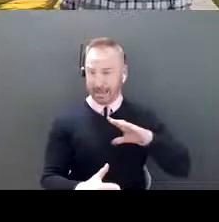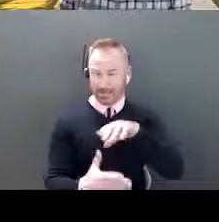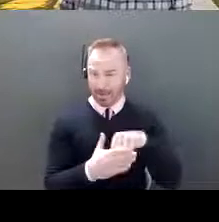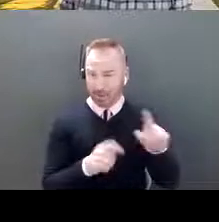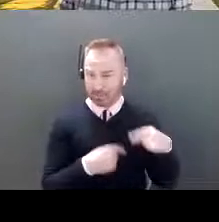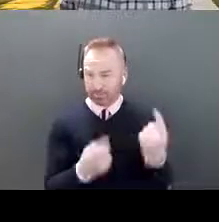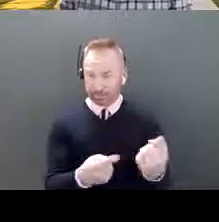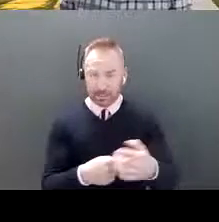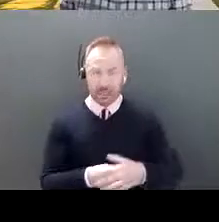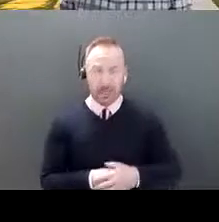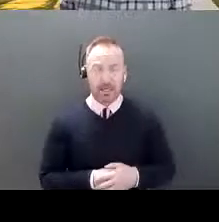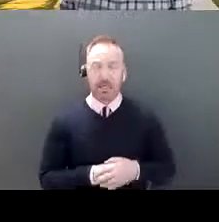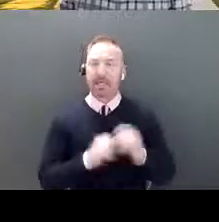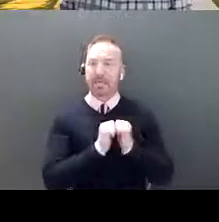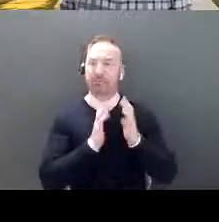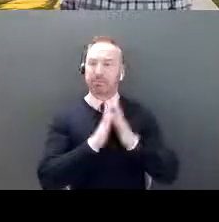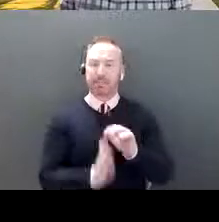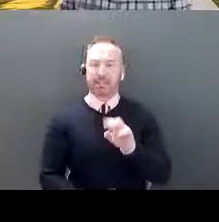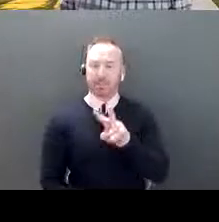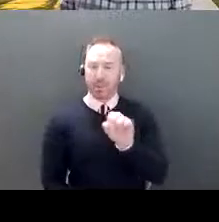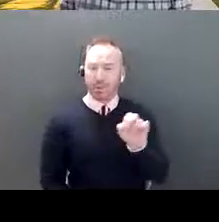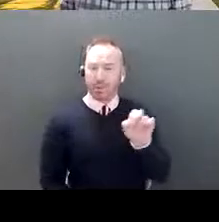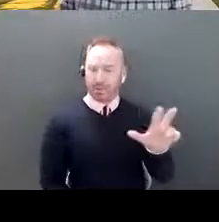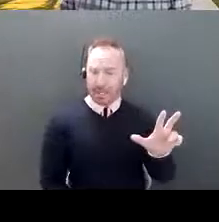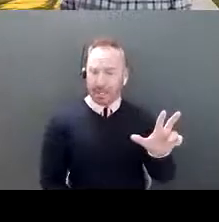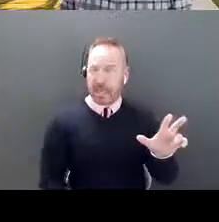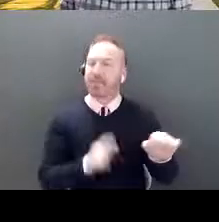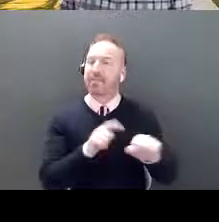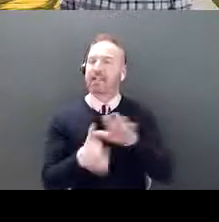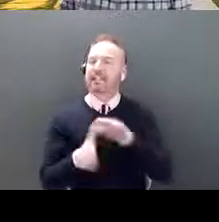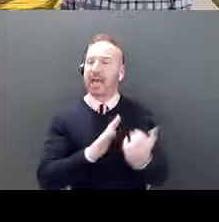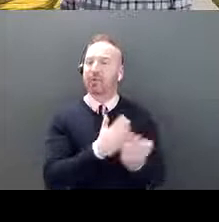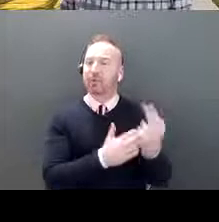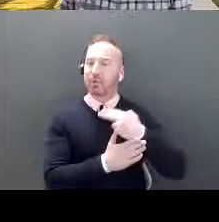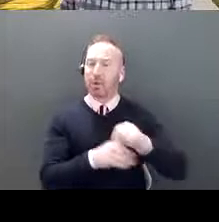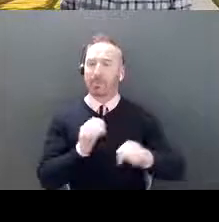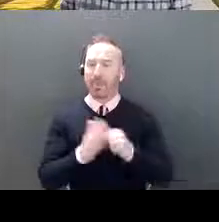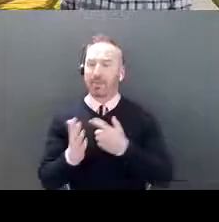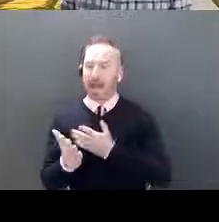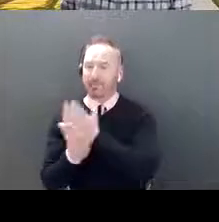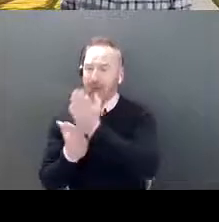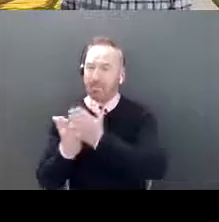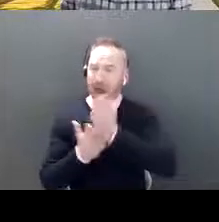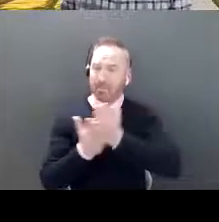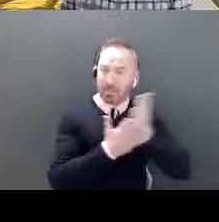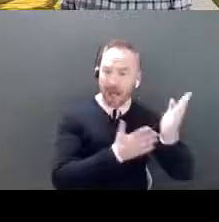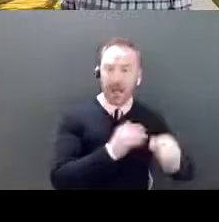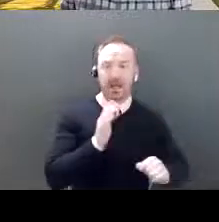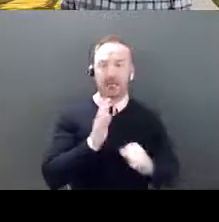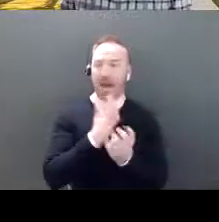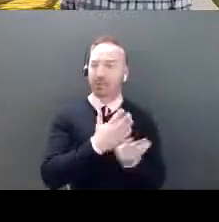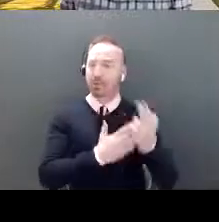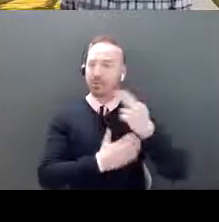in 2003. It is a multidisciplinary committee that reviews every domestic homicide in the